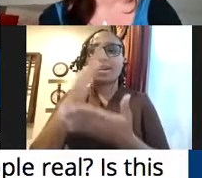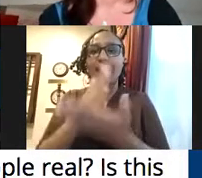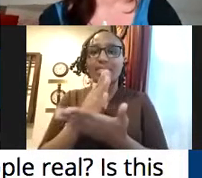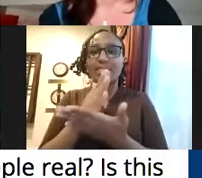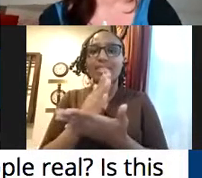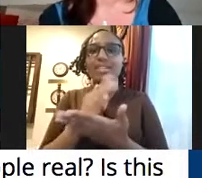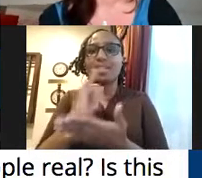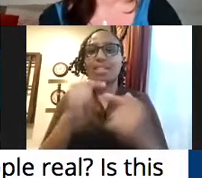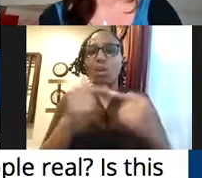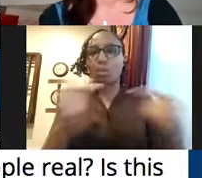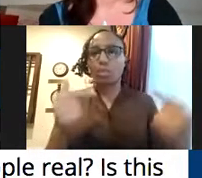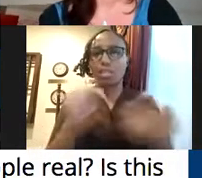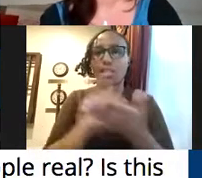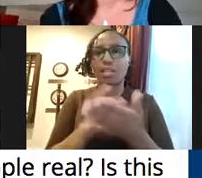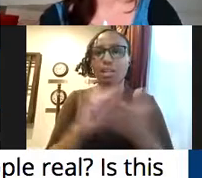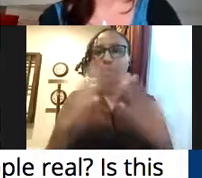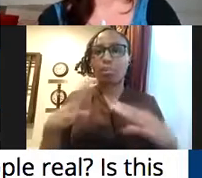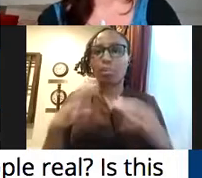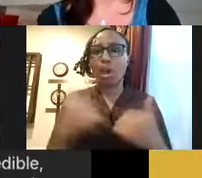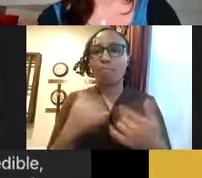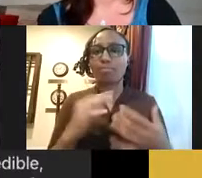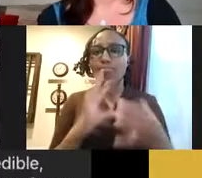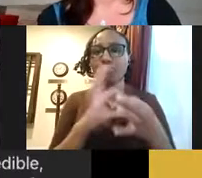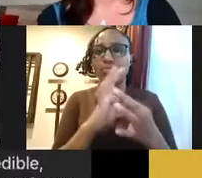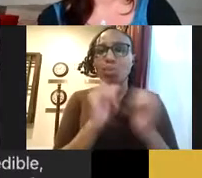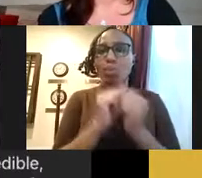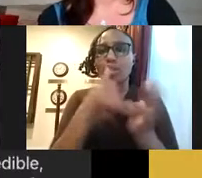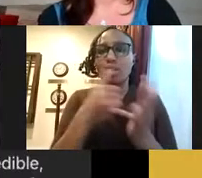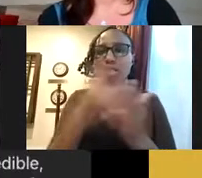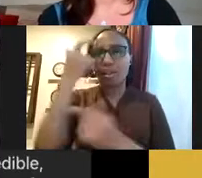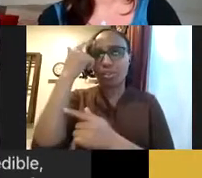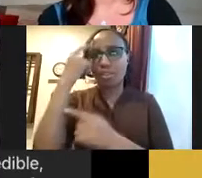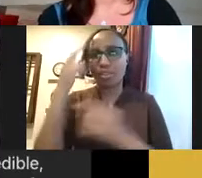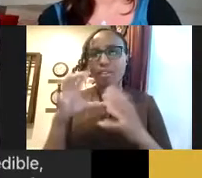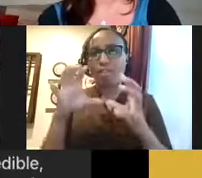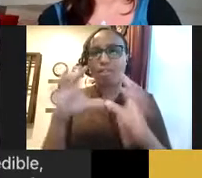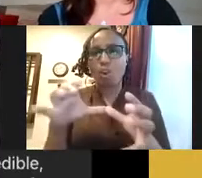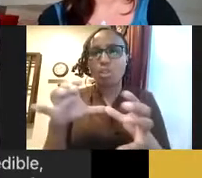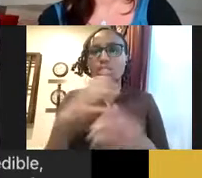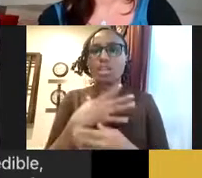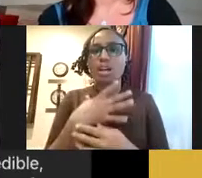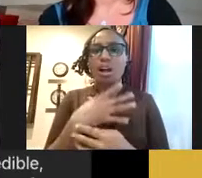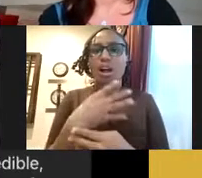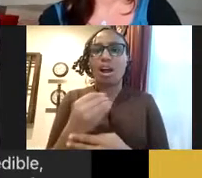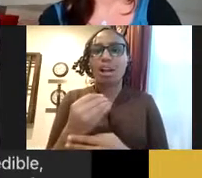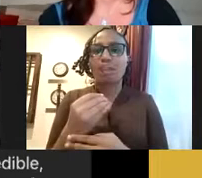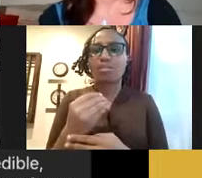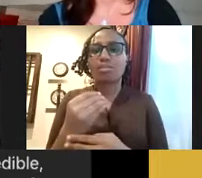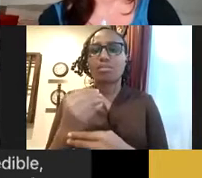opposite, that people have found such resonance with it. And I think the sheer force and volume of